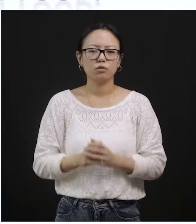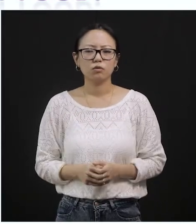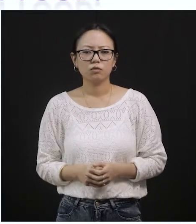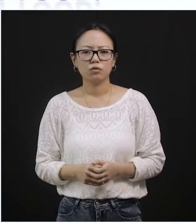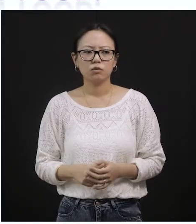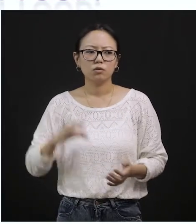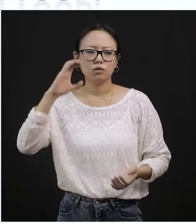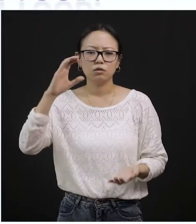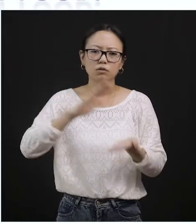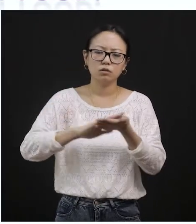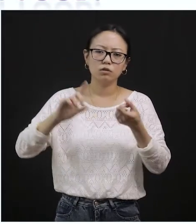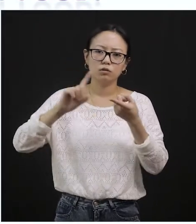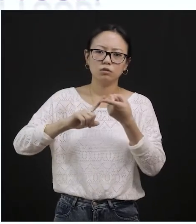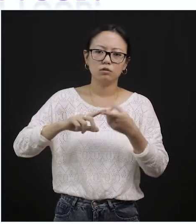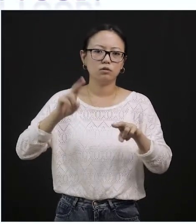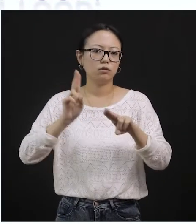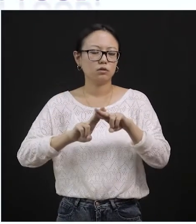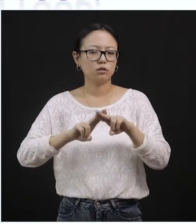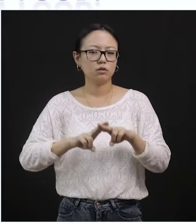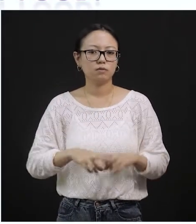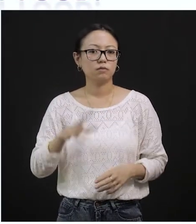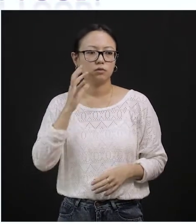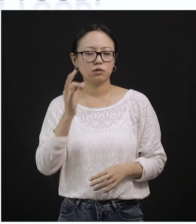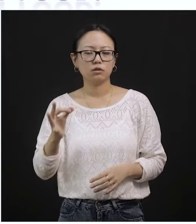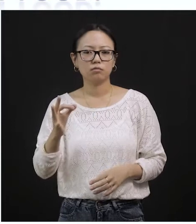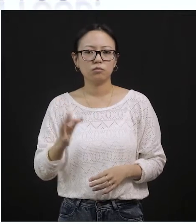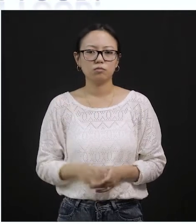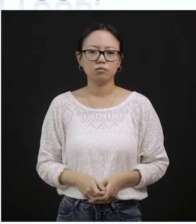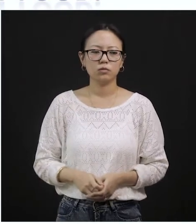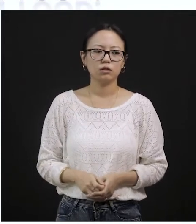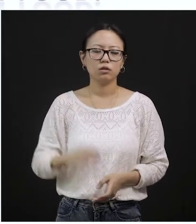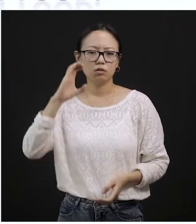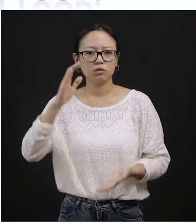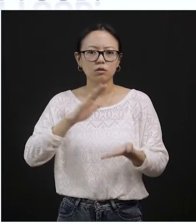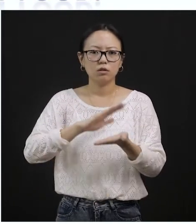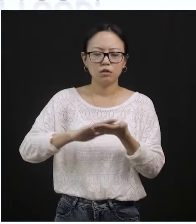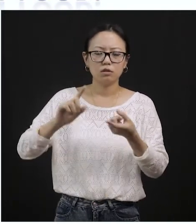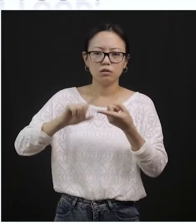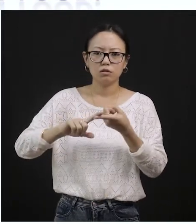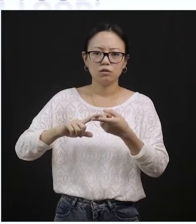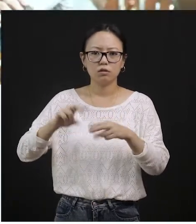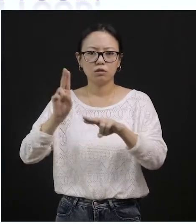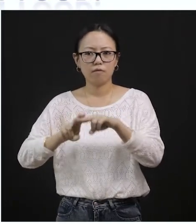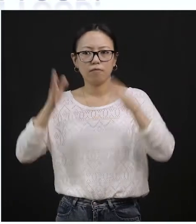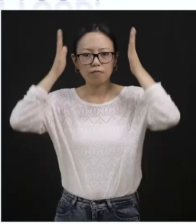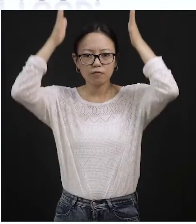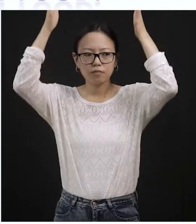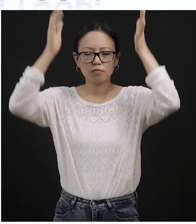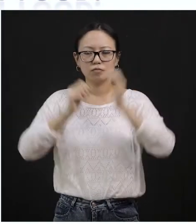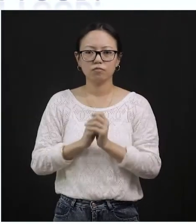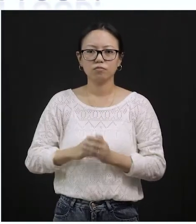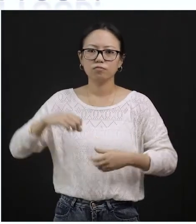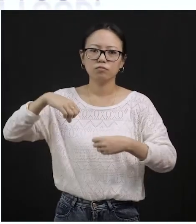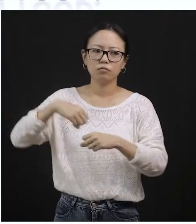So, he is a professional cook who cooks yummy food for us. How happily he is preparing food. Can you see